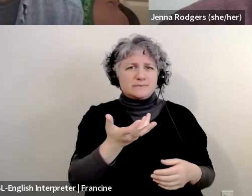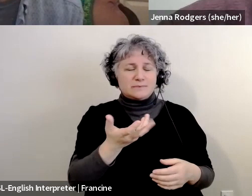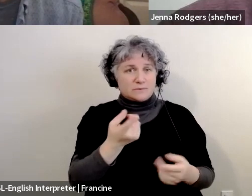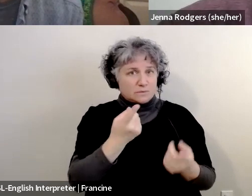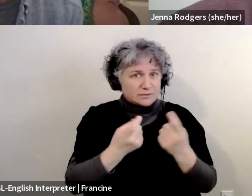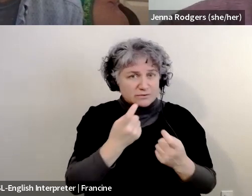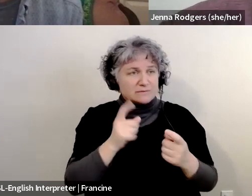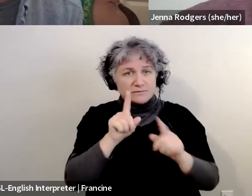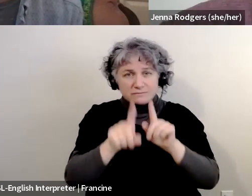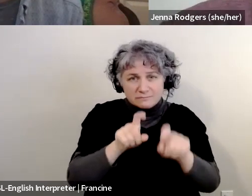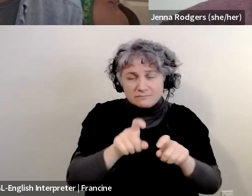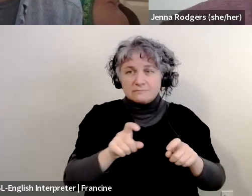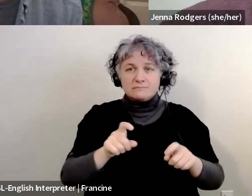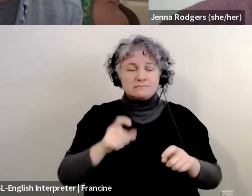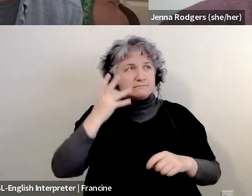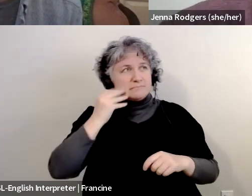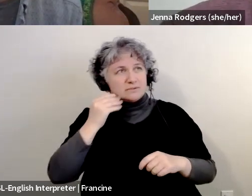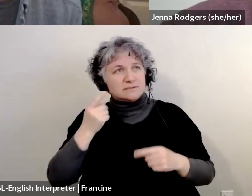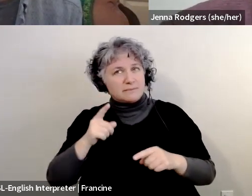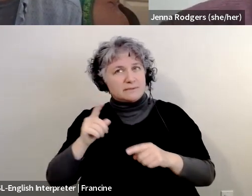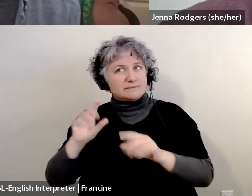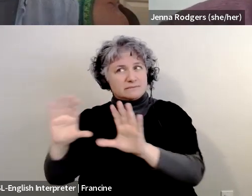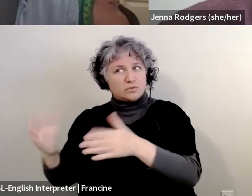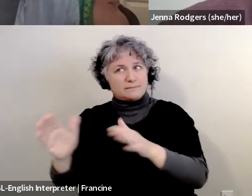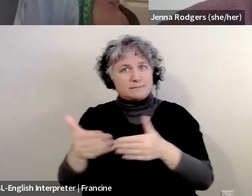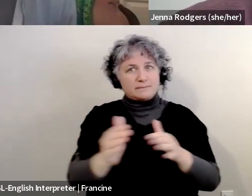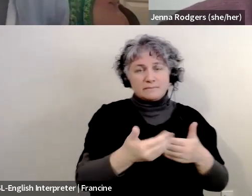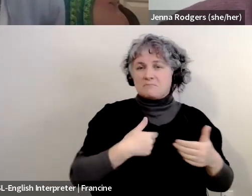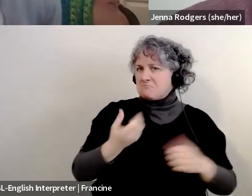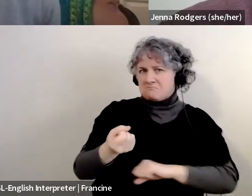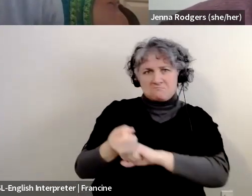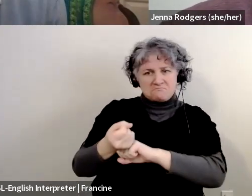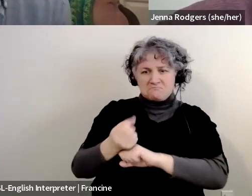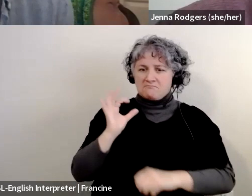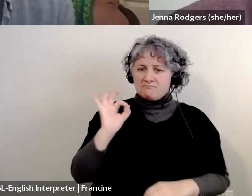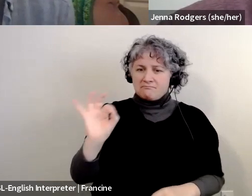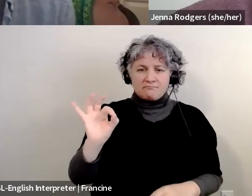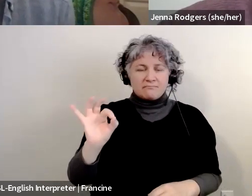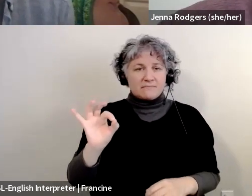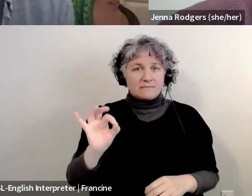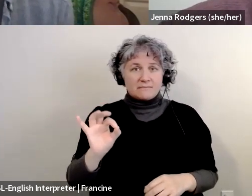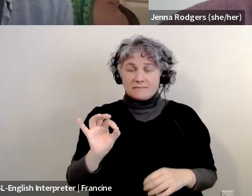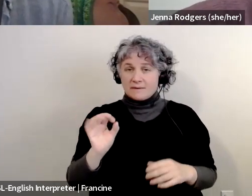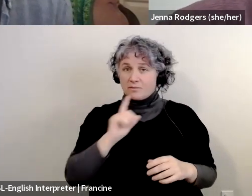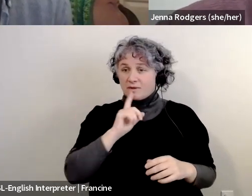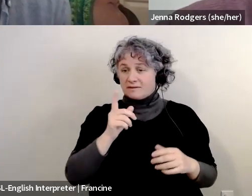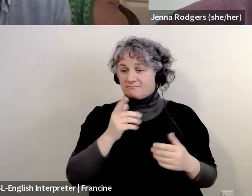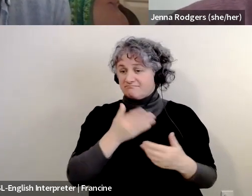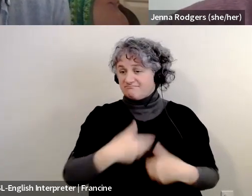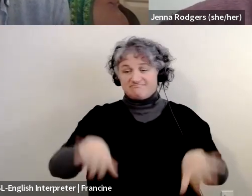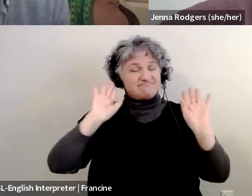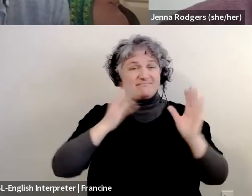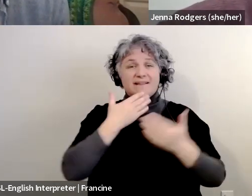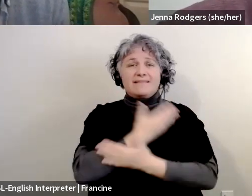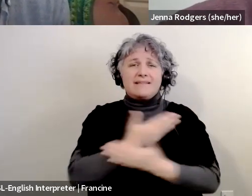with questions or give voice to the experiences that you had in the breakout rooms, we're here for that. But otherwise, it really is just a huge thank you to all of